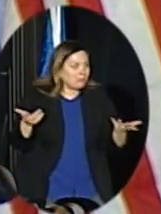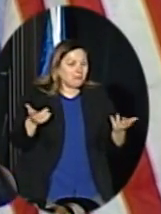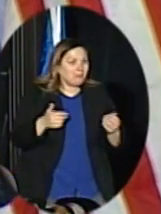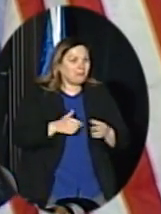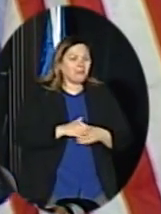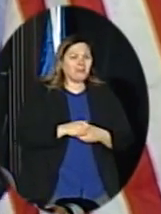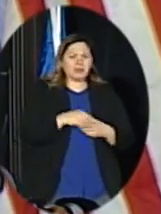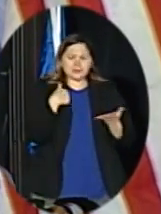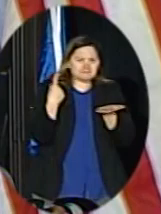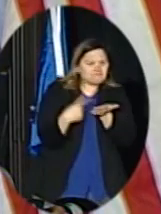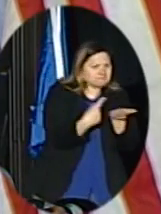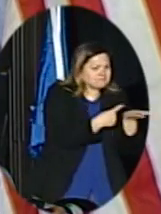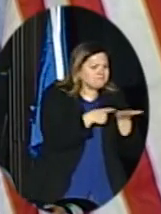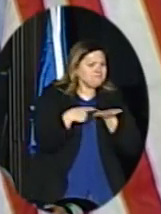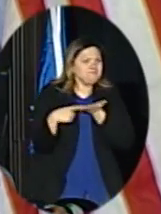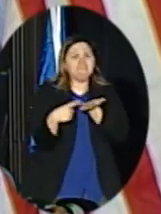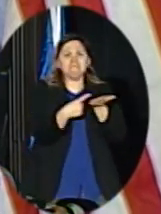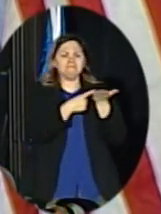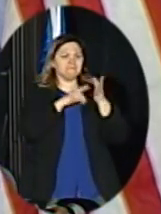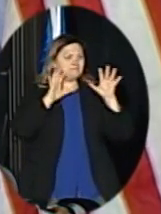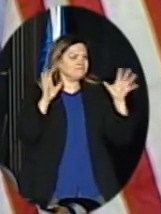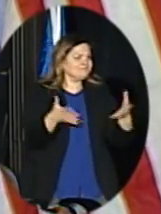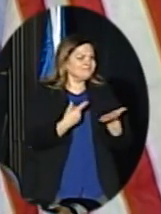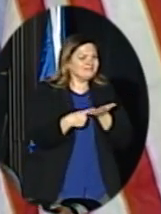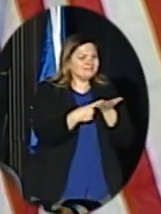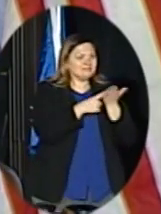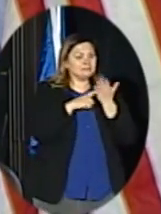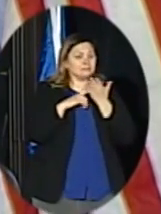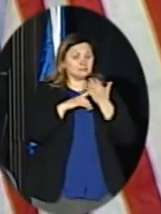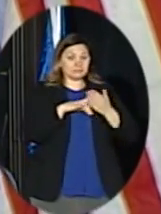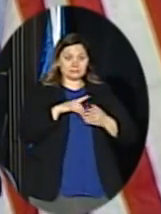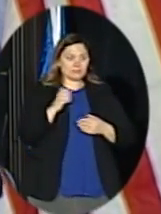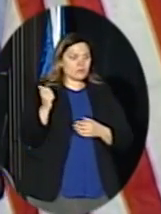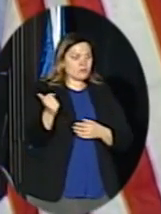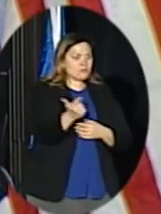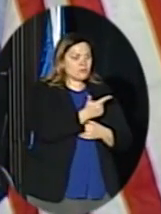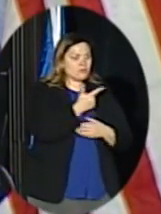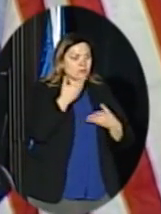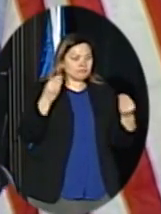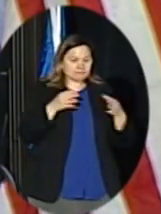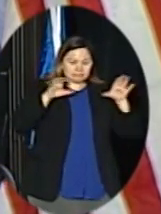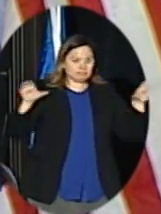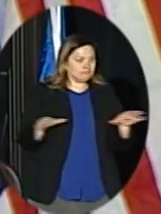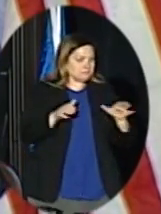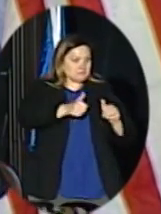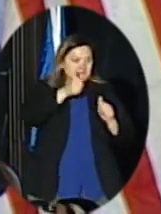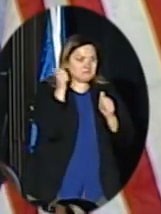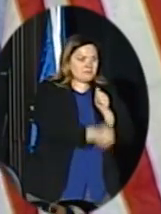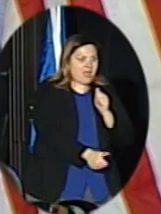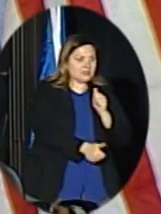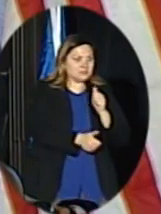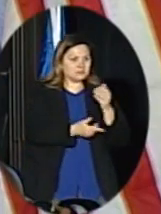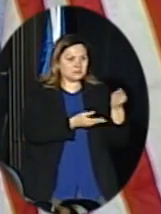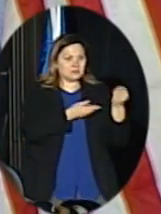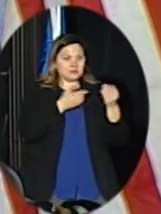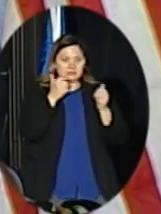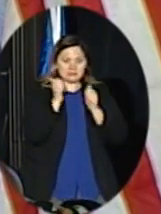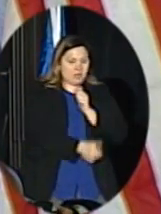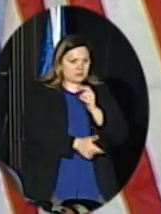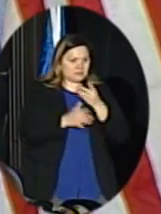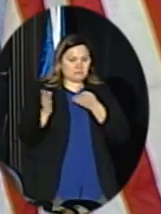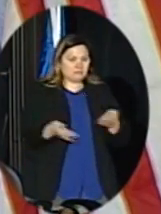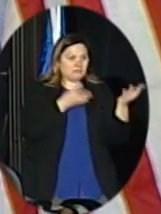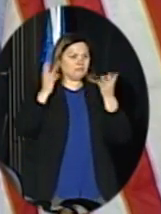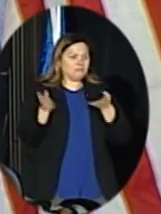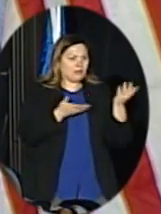partisan gridlock because the moment always demands action. When our families are snowed in, city